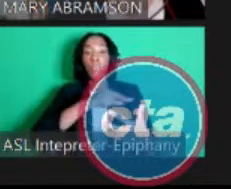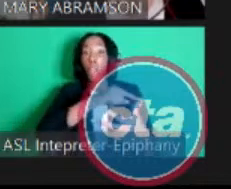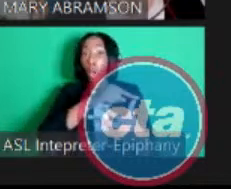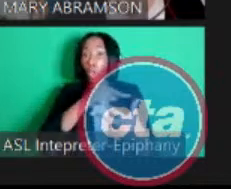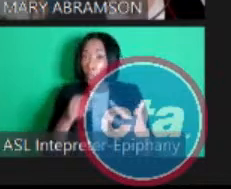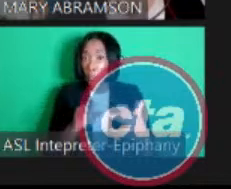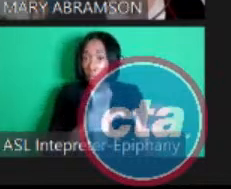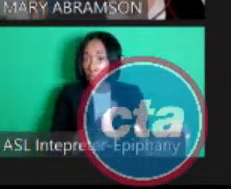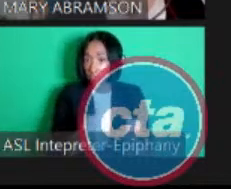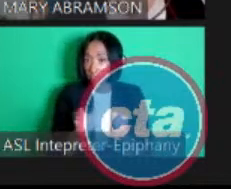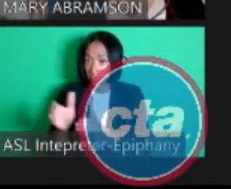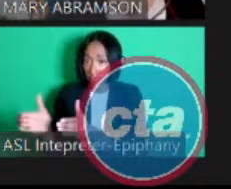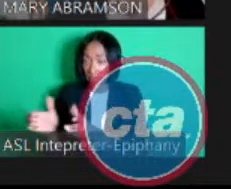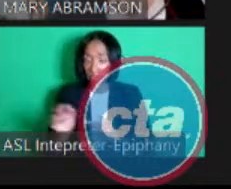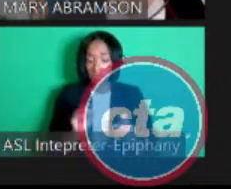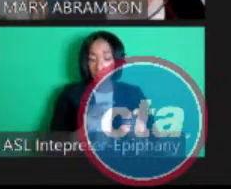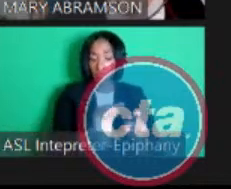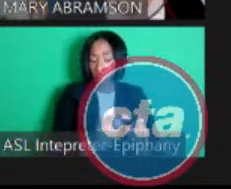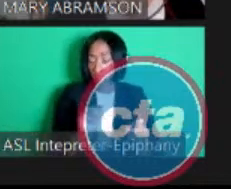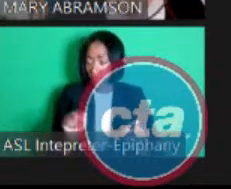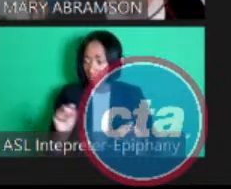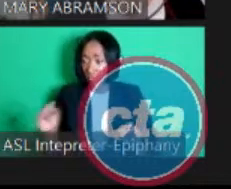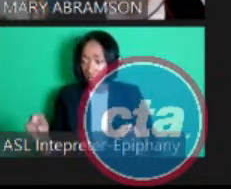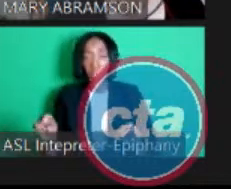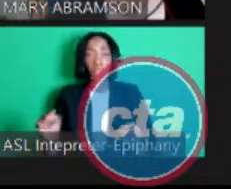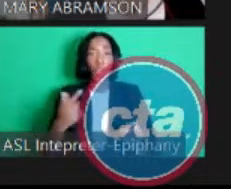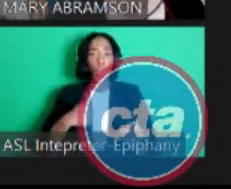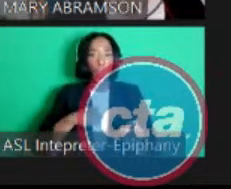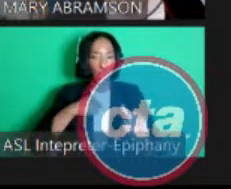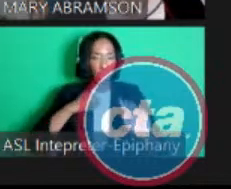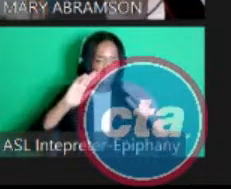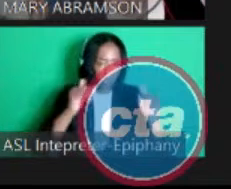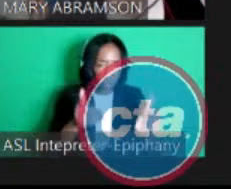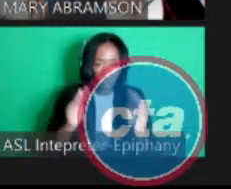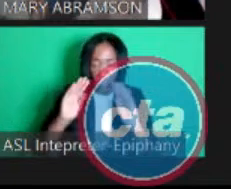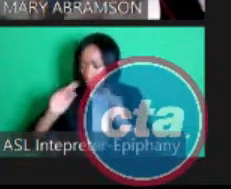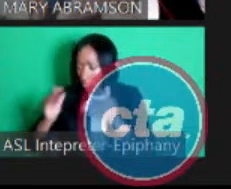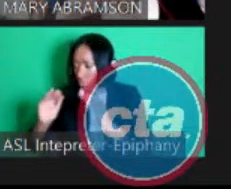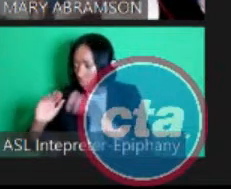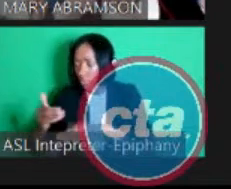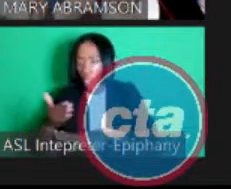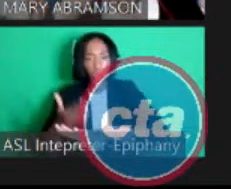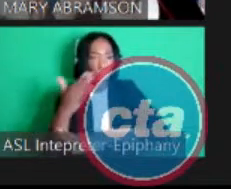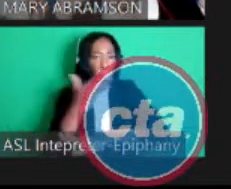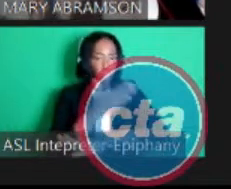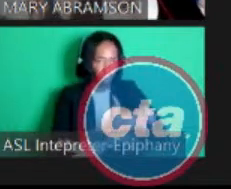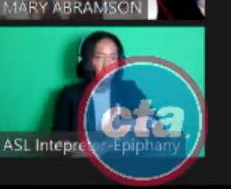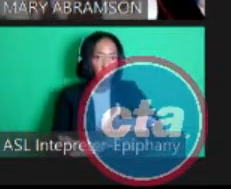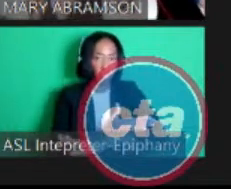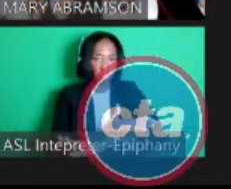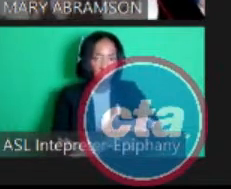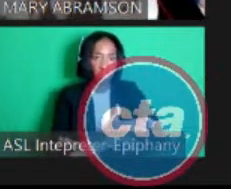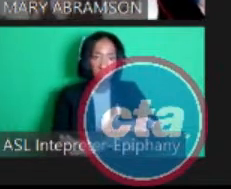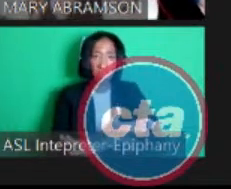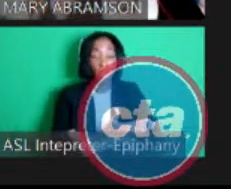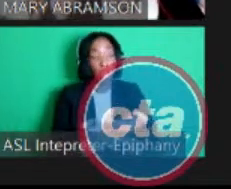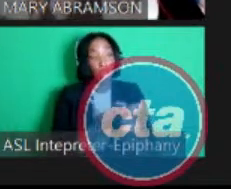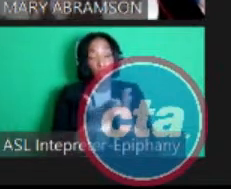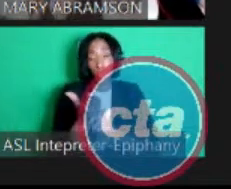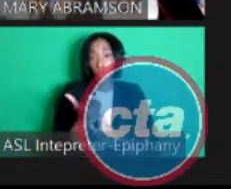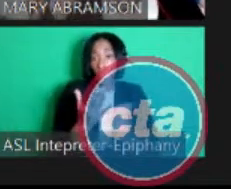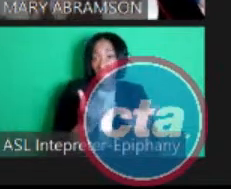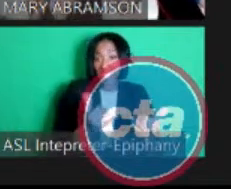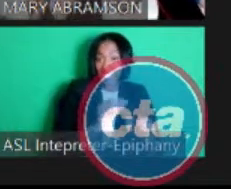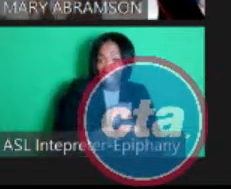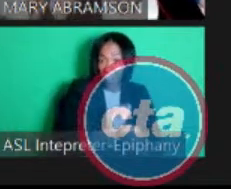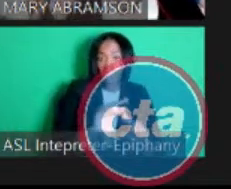those aspects we're really looking about and looking to improve throughout this effort, but also